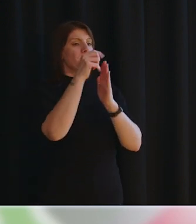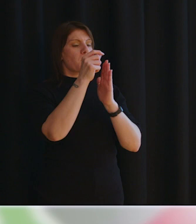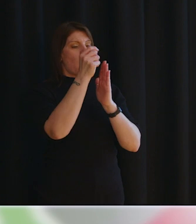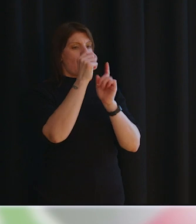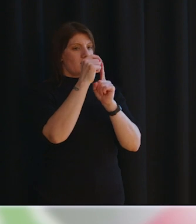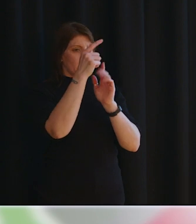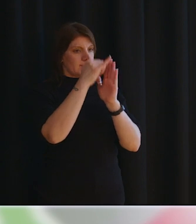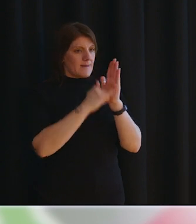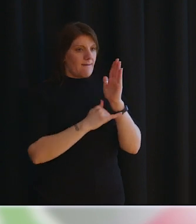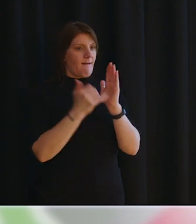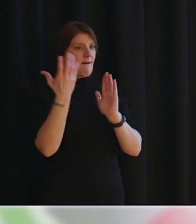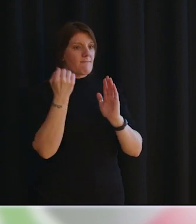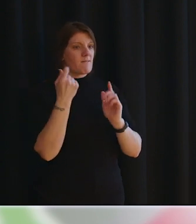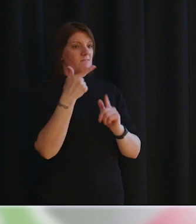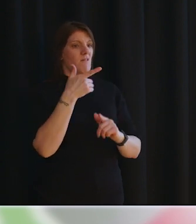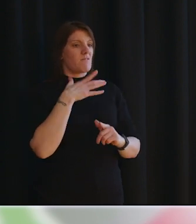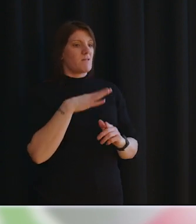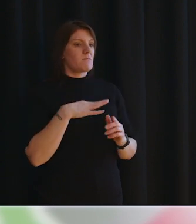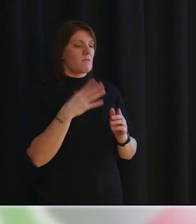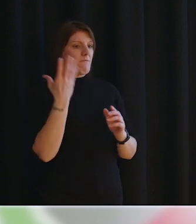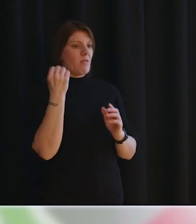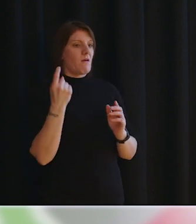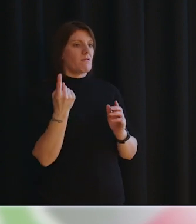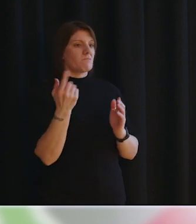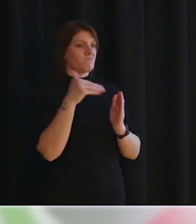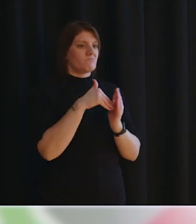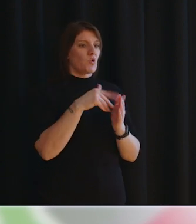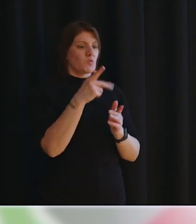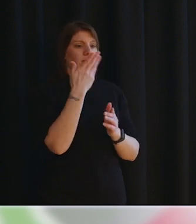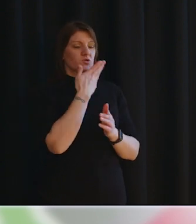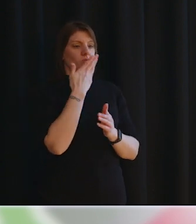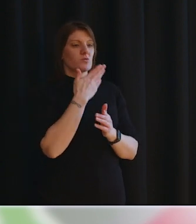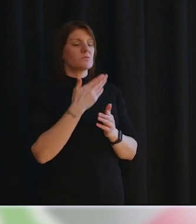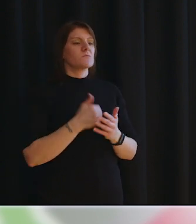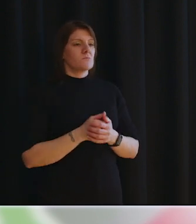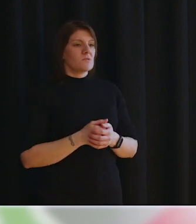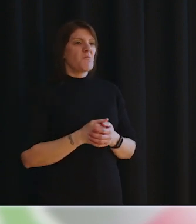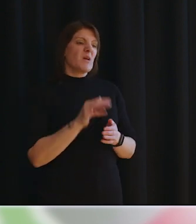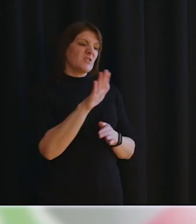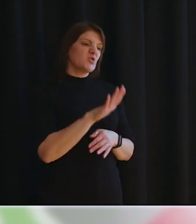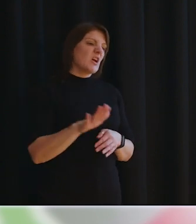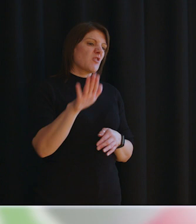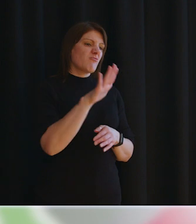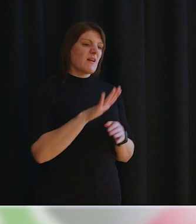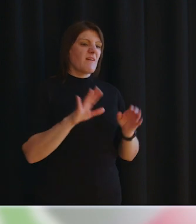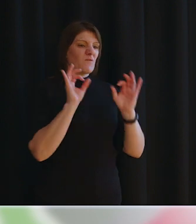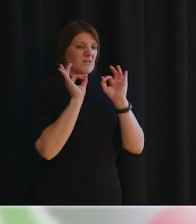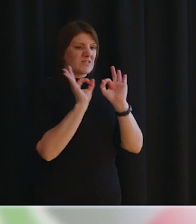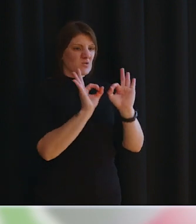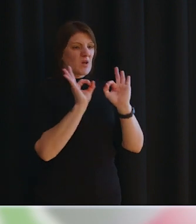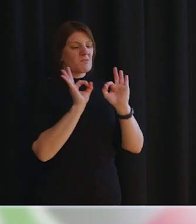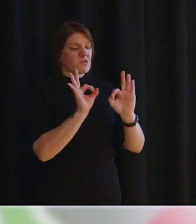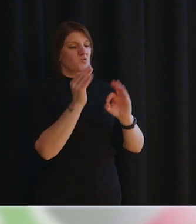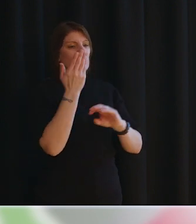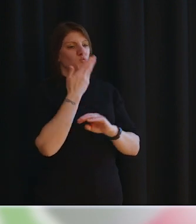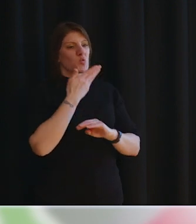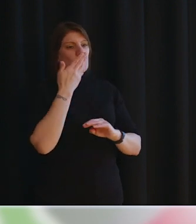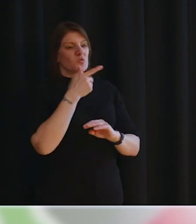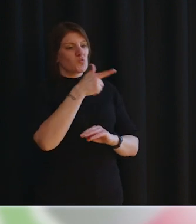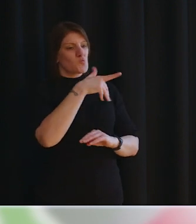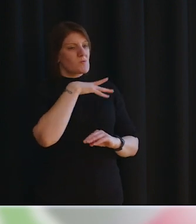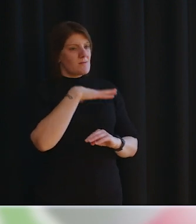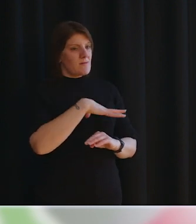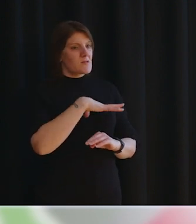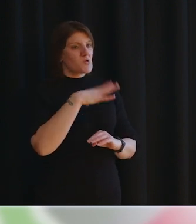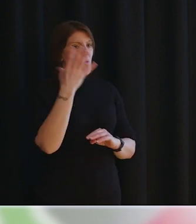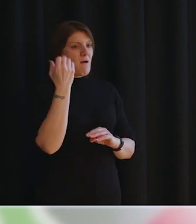EHCP to come to our special school, that might also apply. But generally for specialist provision for special schools, you need to have